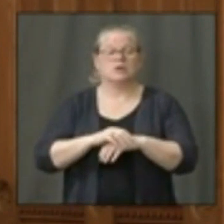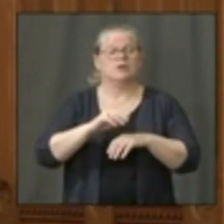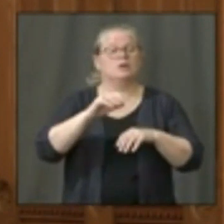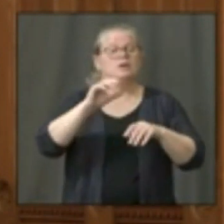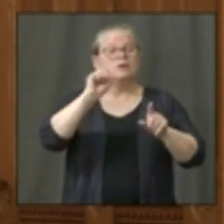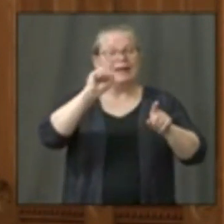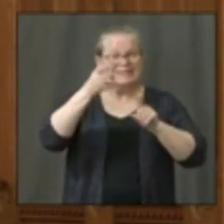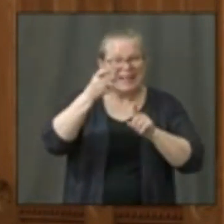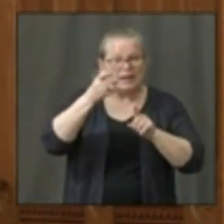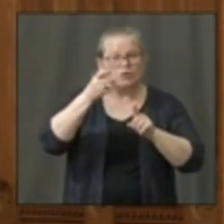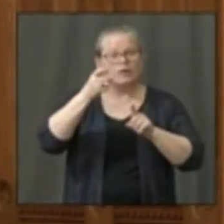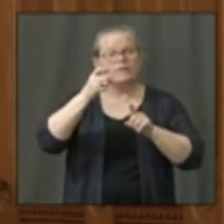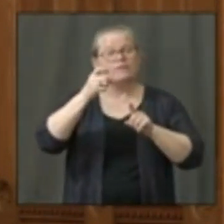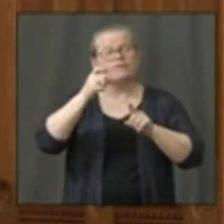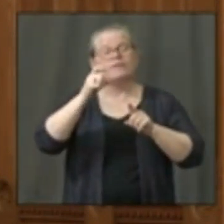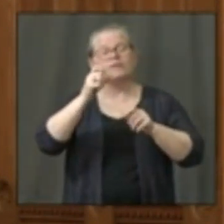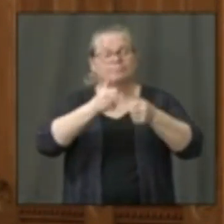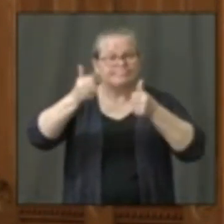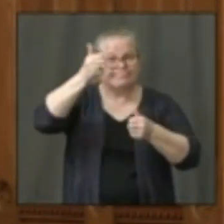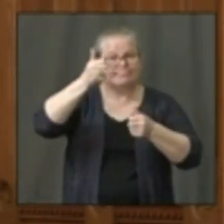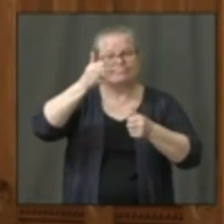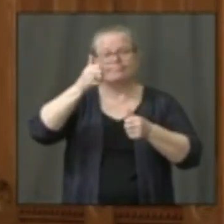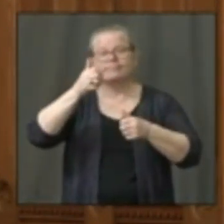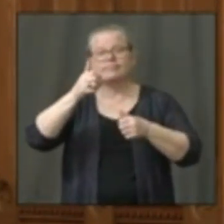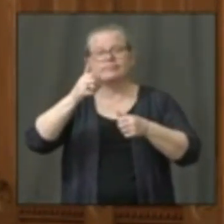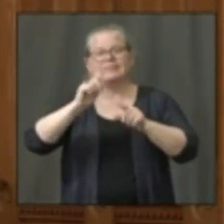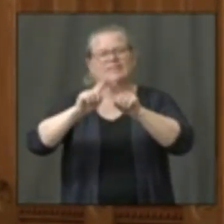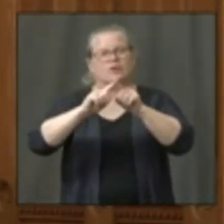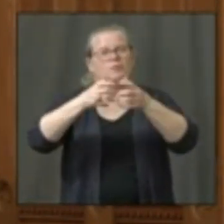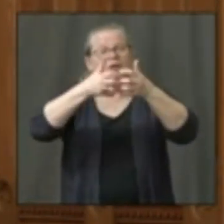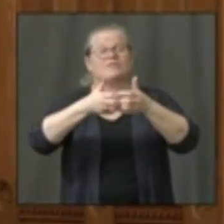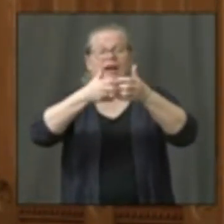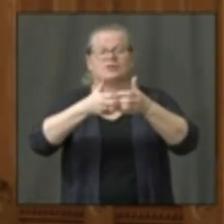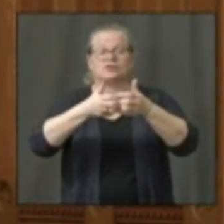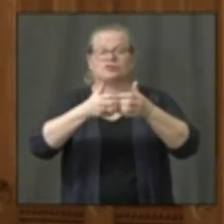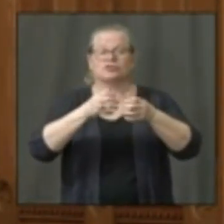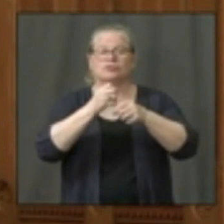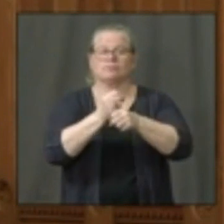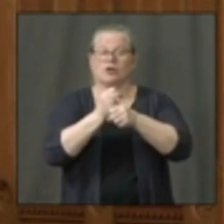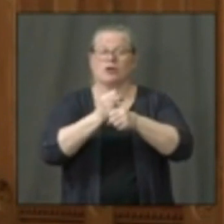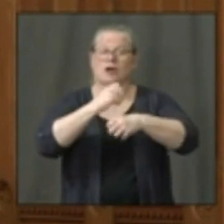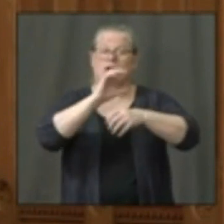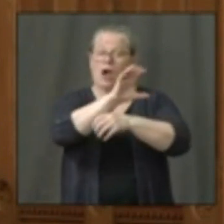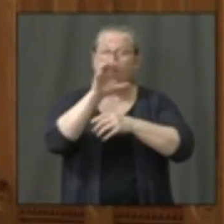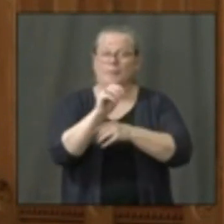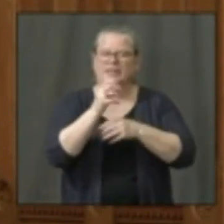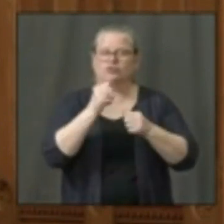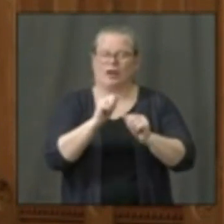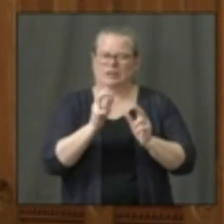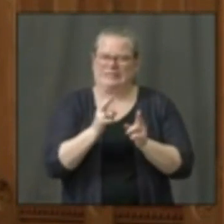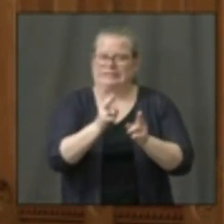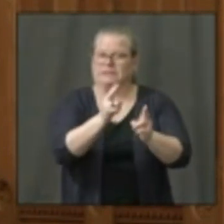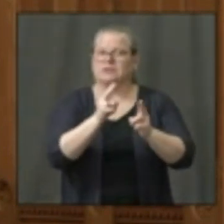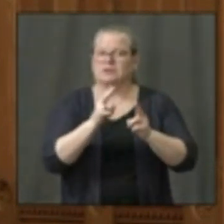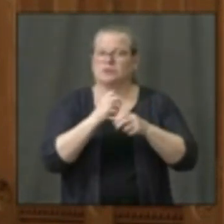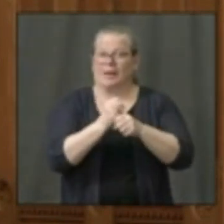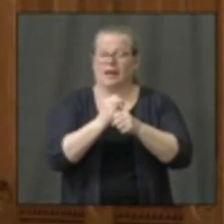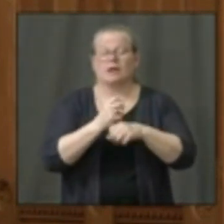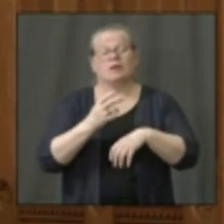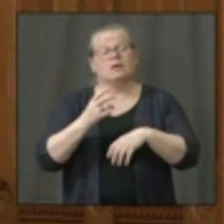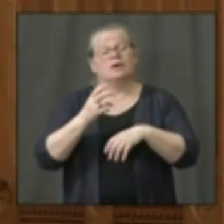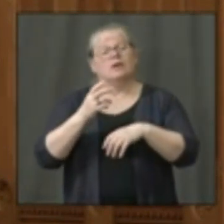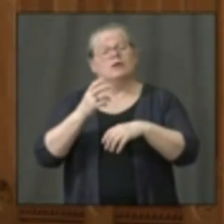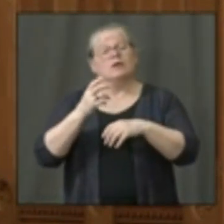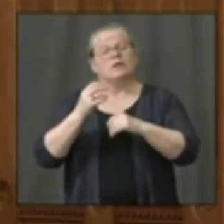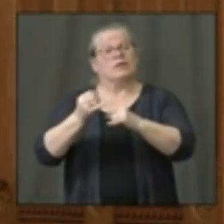executives of some of the manufacturers as well, to try to escalate and prioritize additional deliveries. You know, ultimately, the number that we need will be dependent